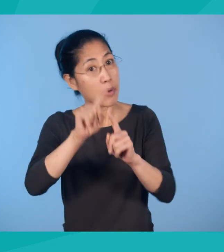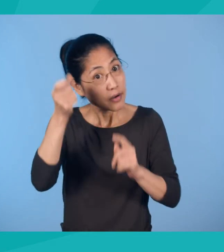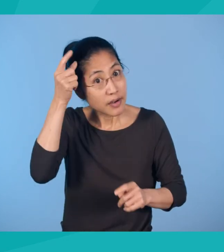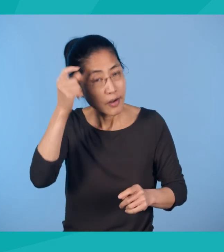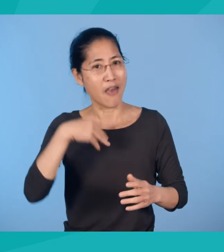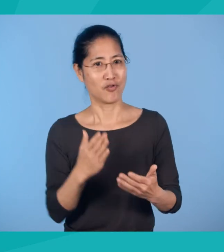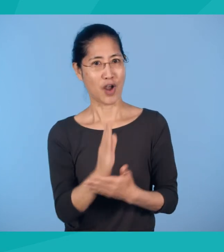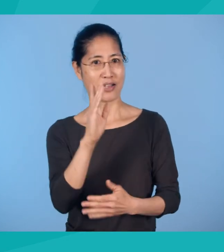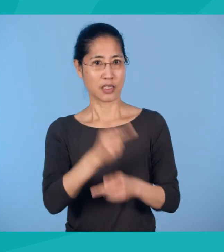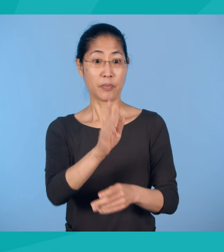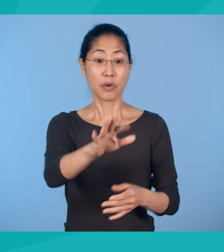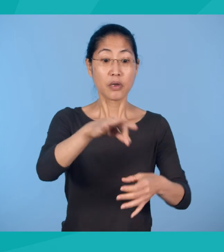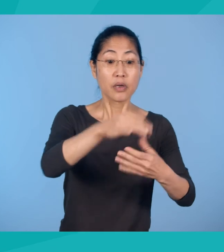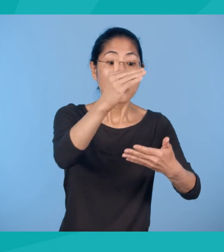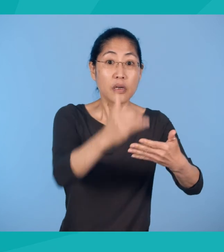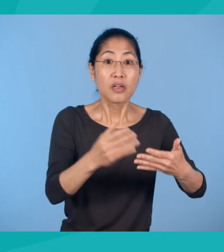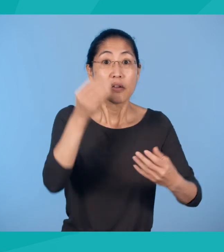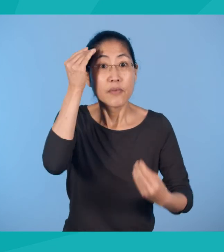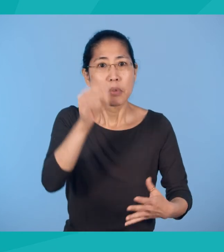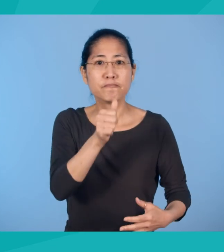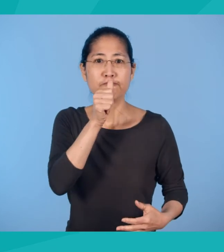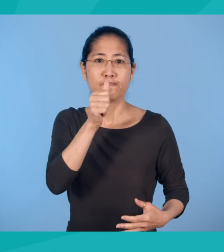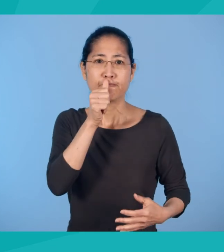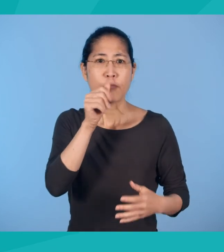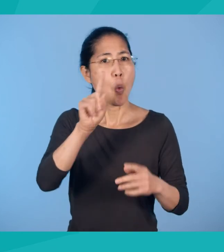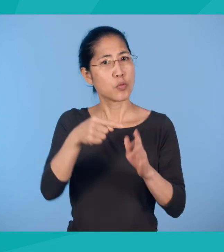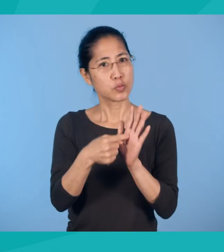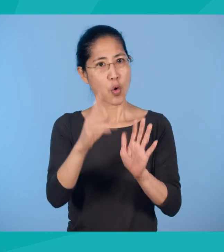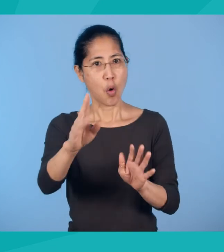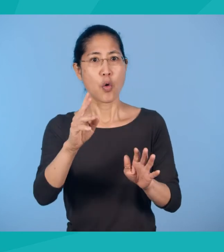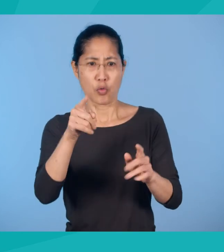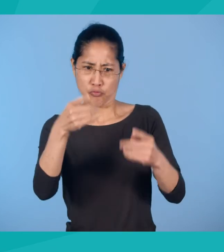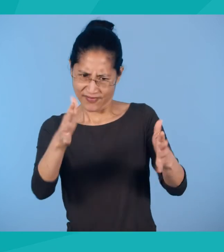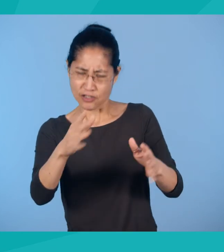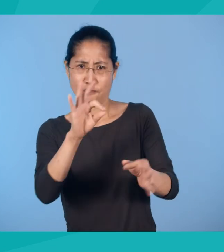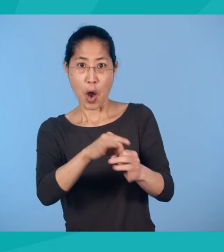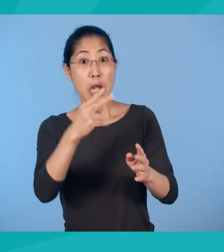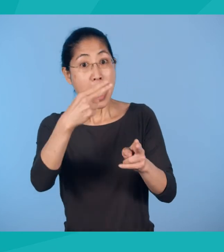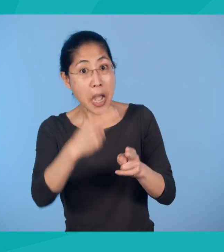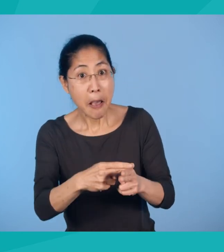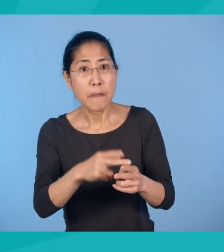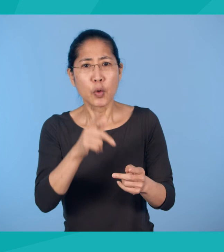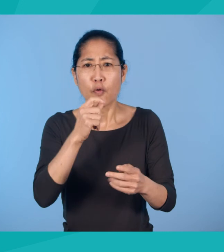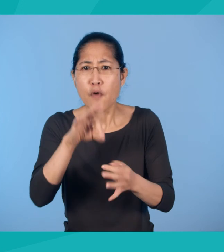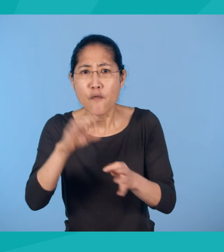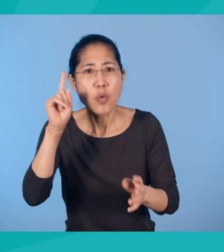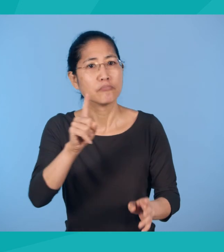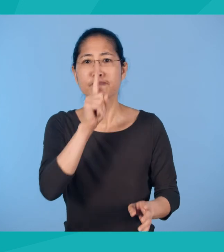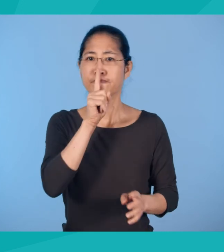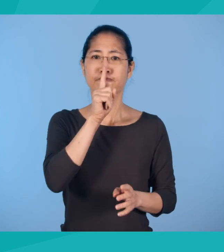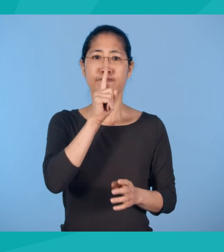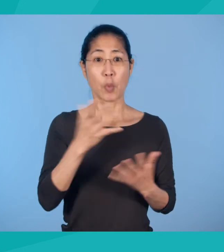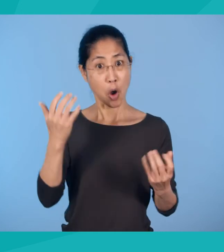see all of the elections you voted in. Remember, you have the right to a secret ballot, so your voter history can only show that you cast a ballot, not who or